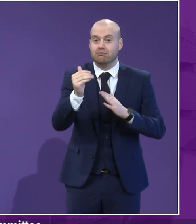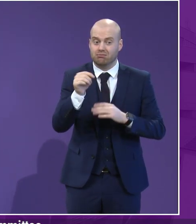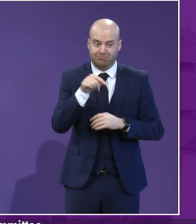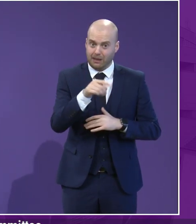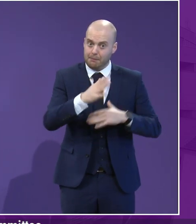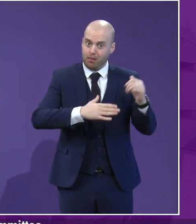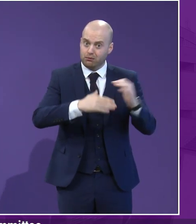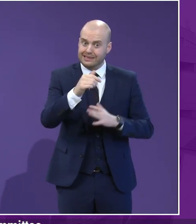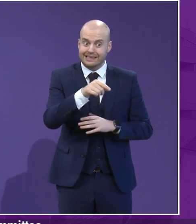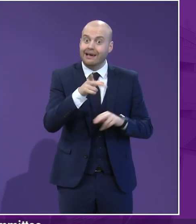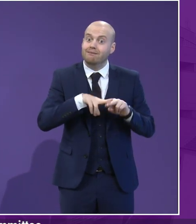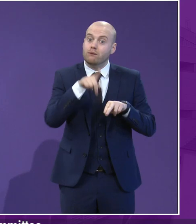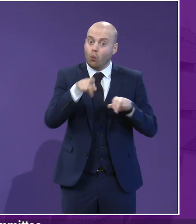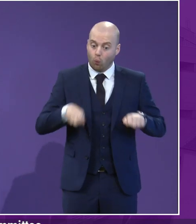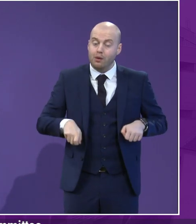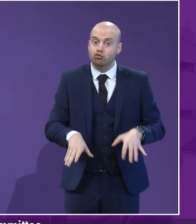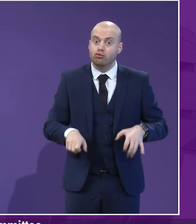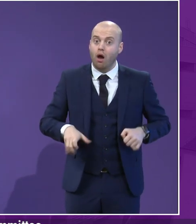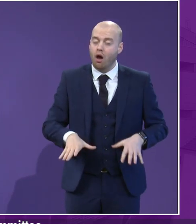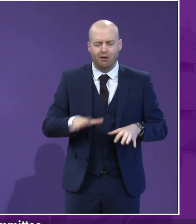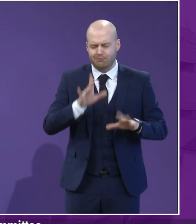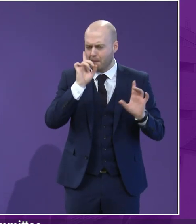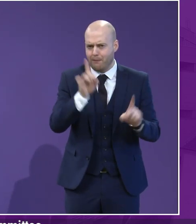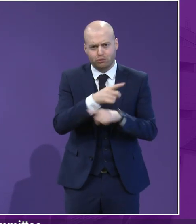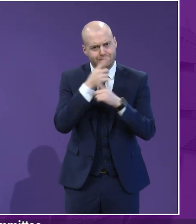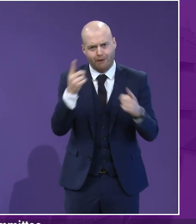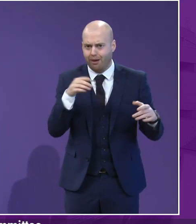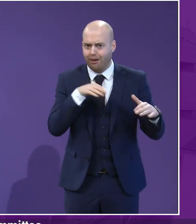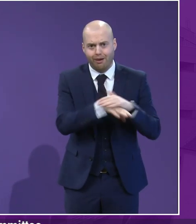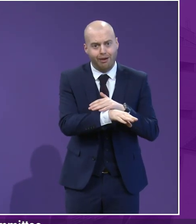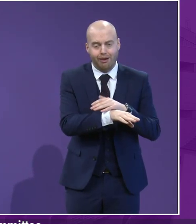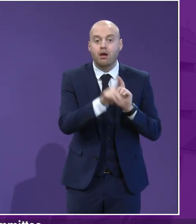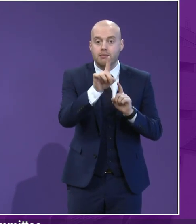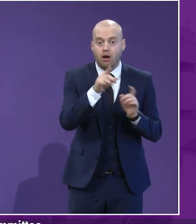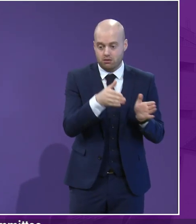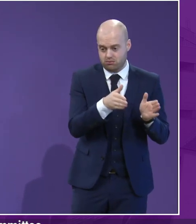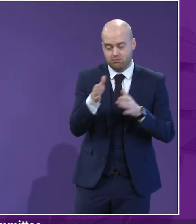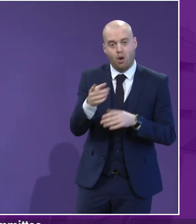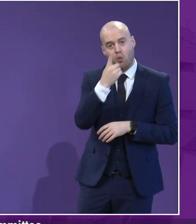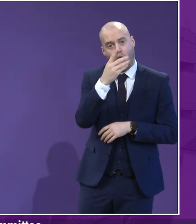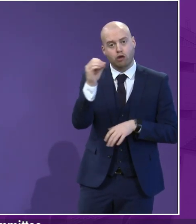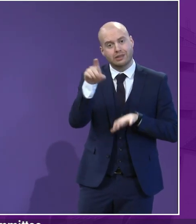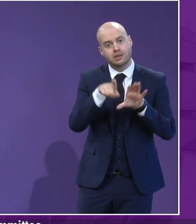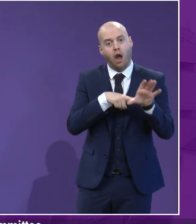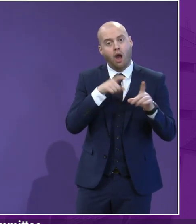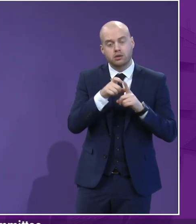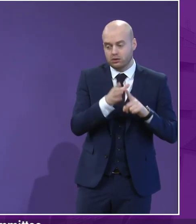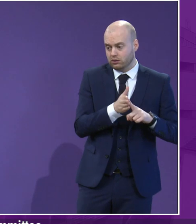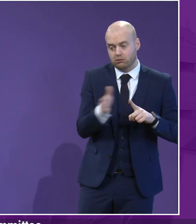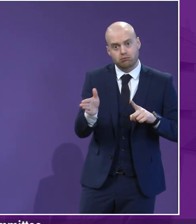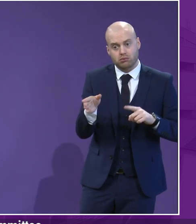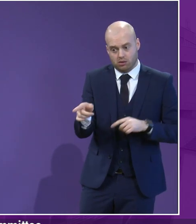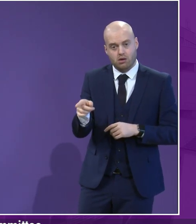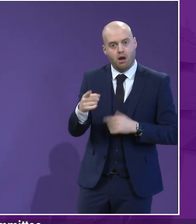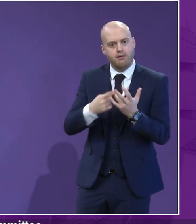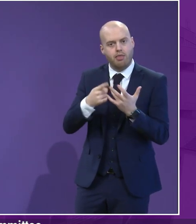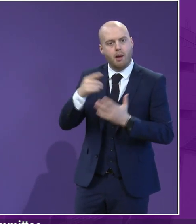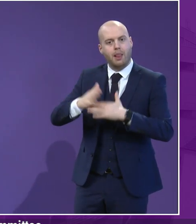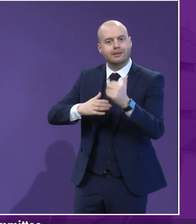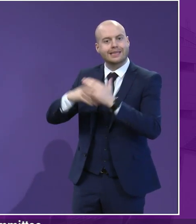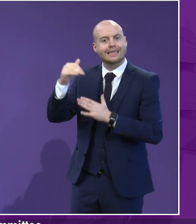have is almost all the buildings are accessible on some level. So even where we have, say, our psychology building, which is